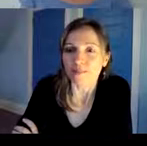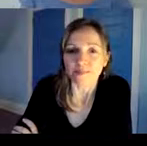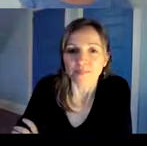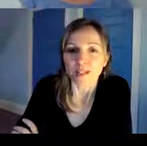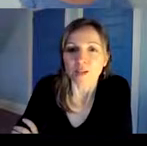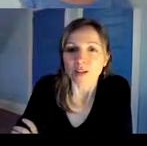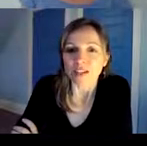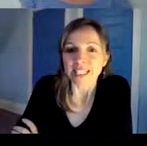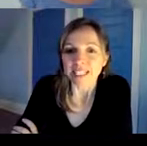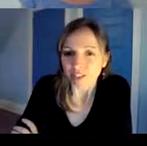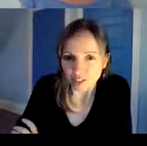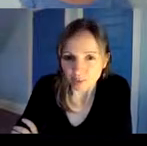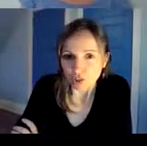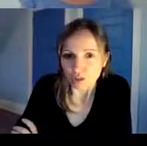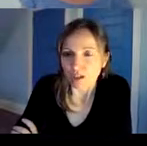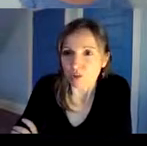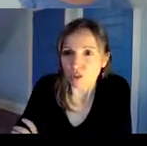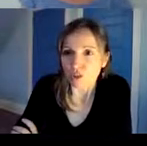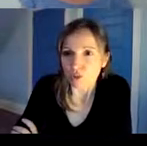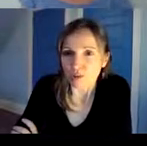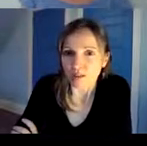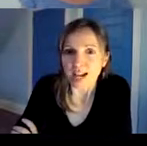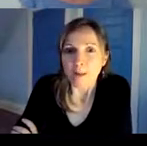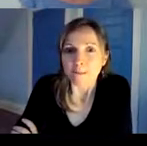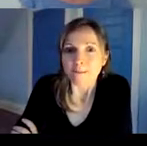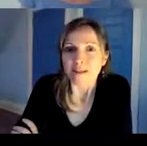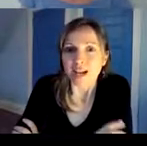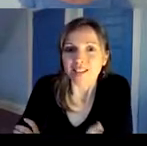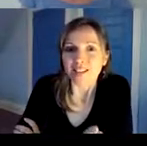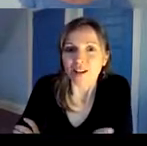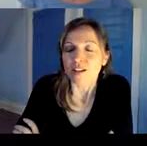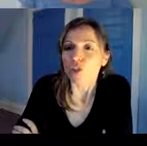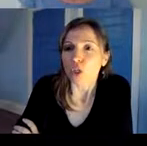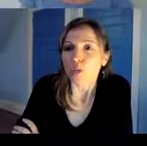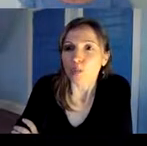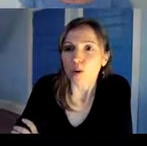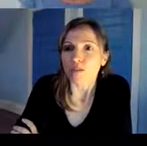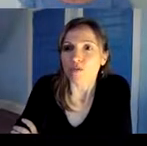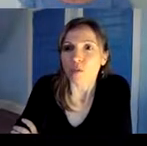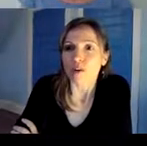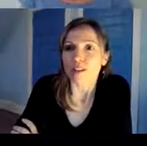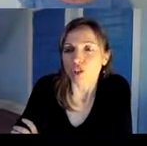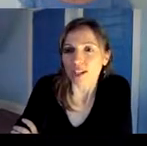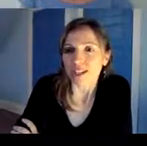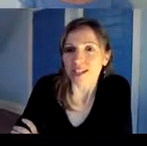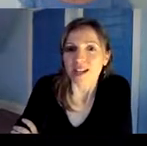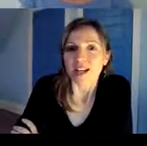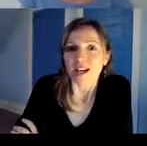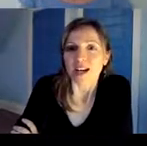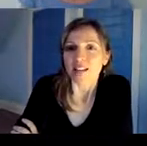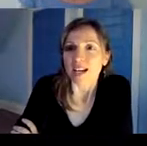larva. My friend Aileen took this picture and I thought it was just adorable. But that little larva is so important for the